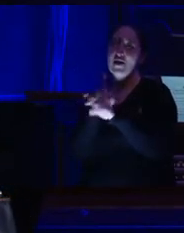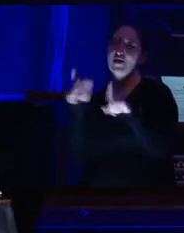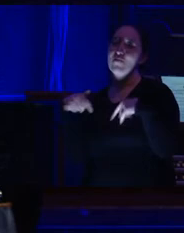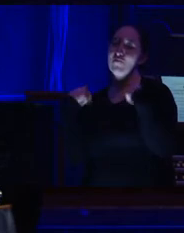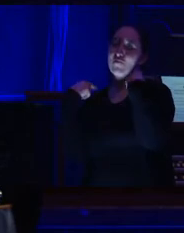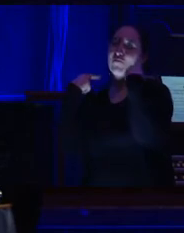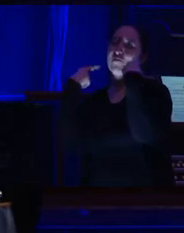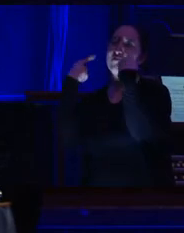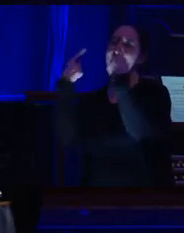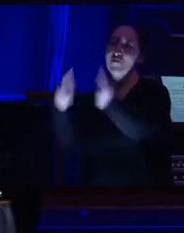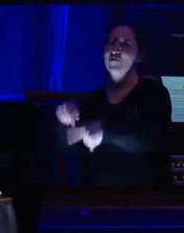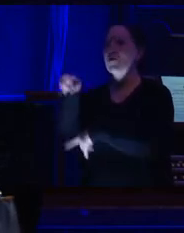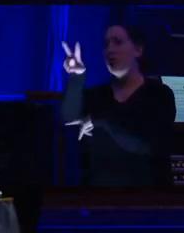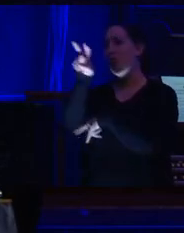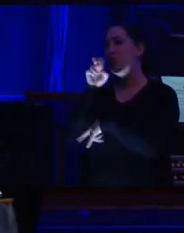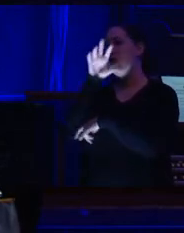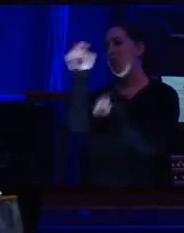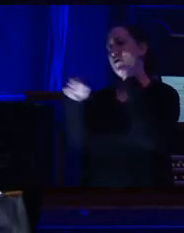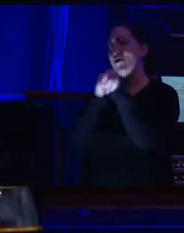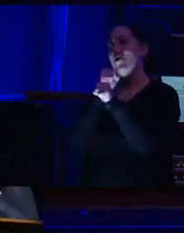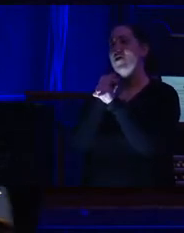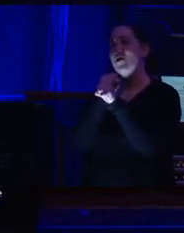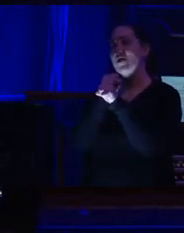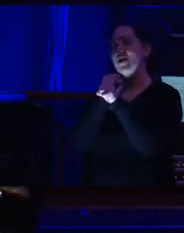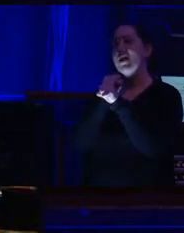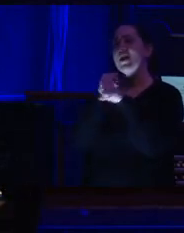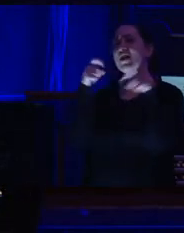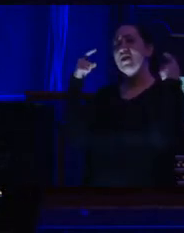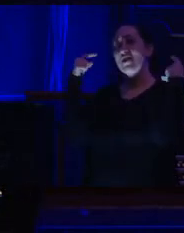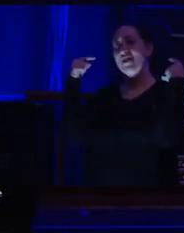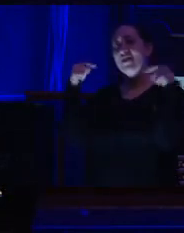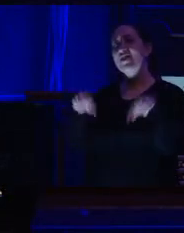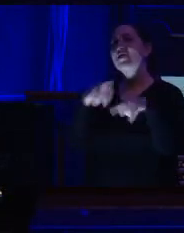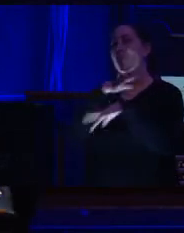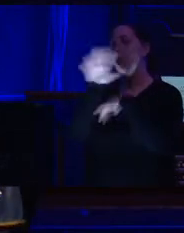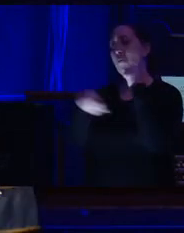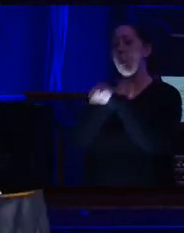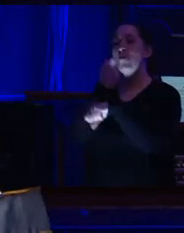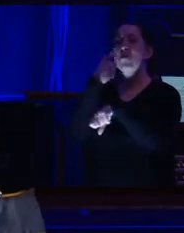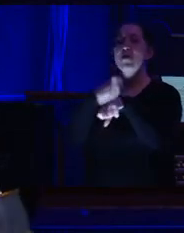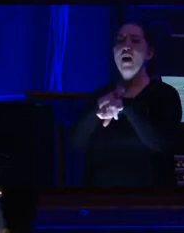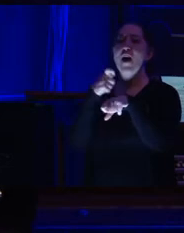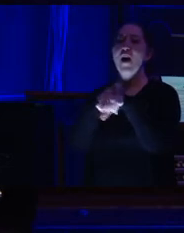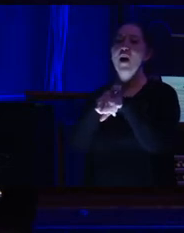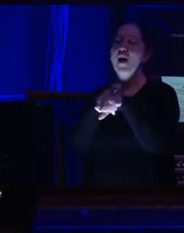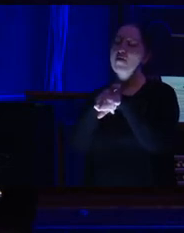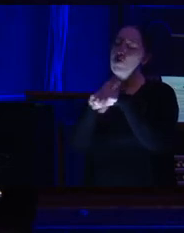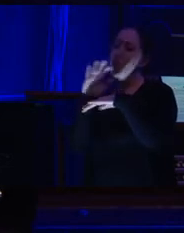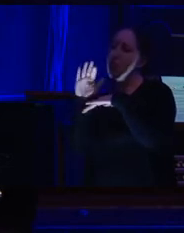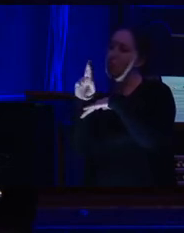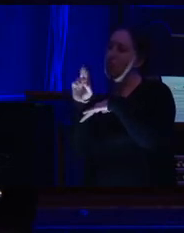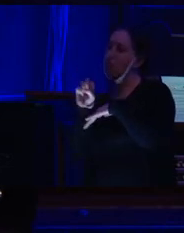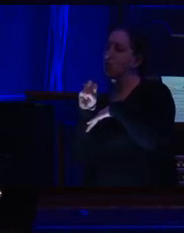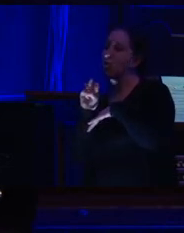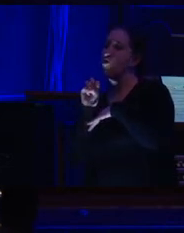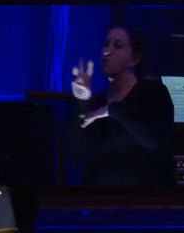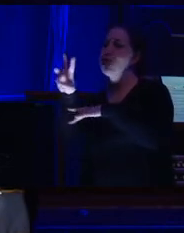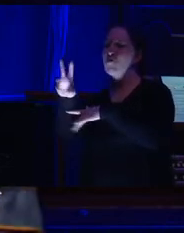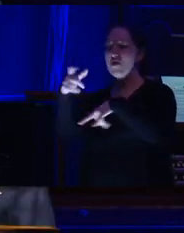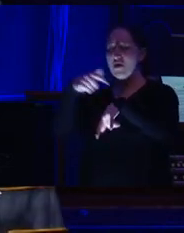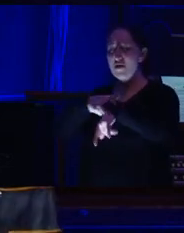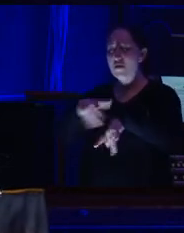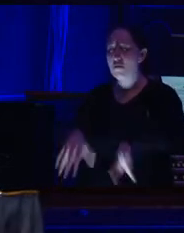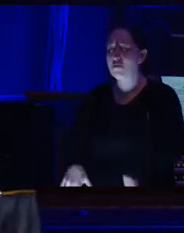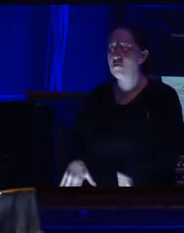200 years. This is our time to renew this rise, this commitment. This is our moment